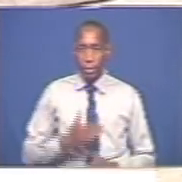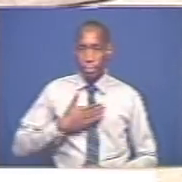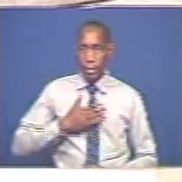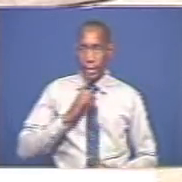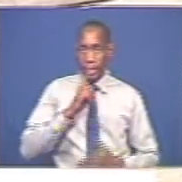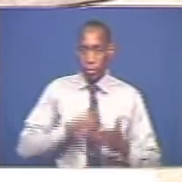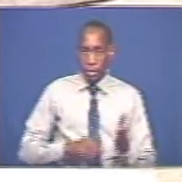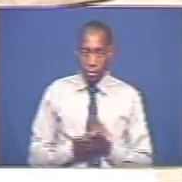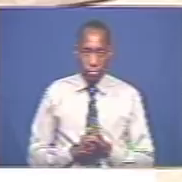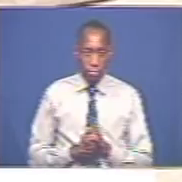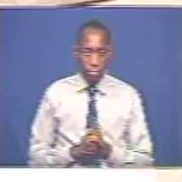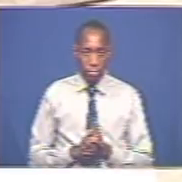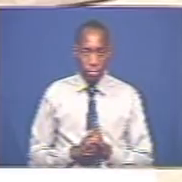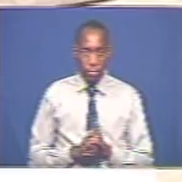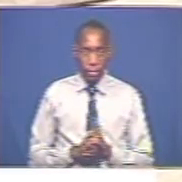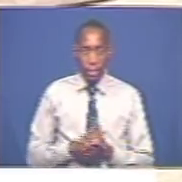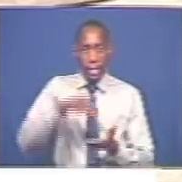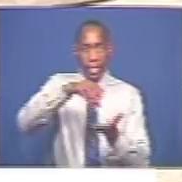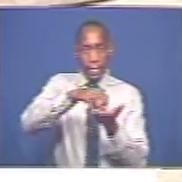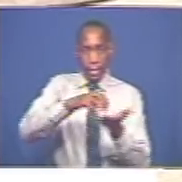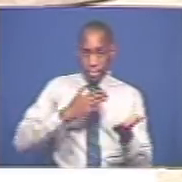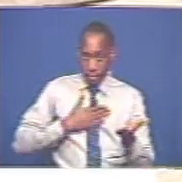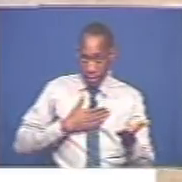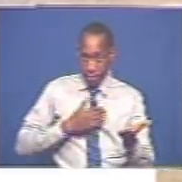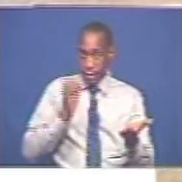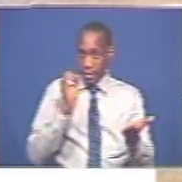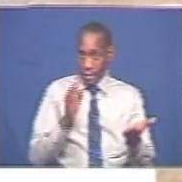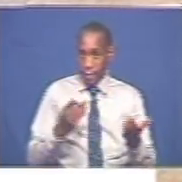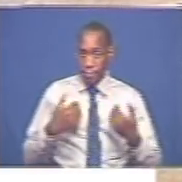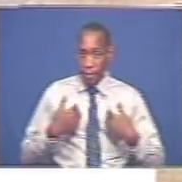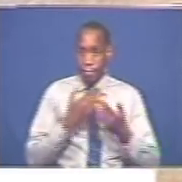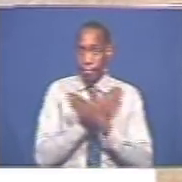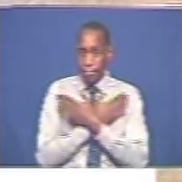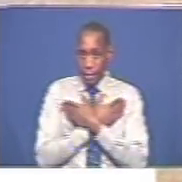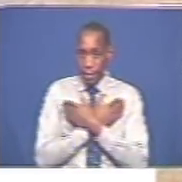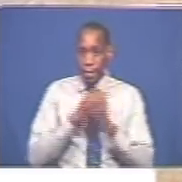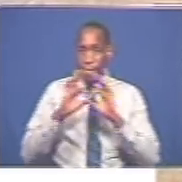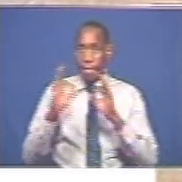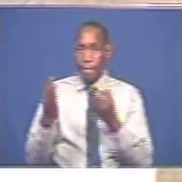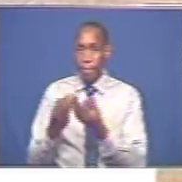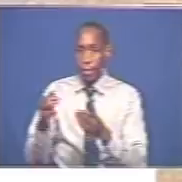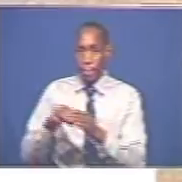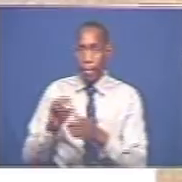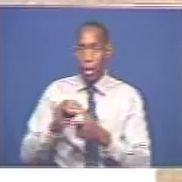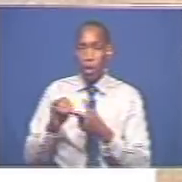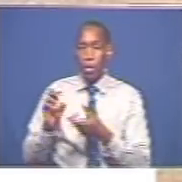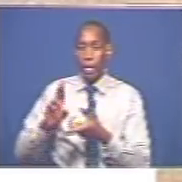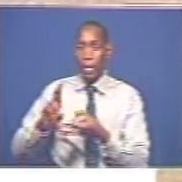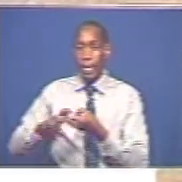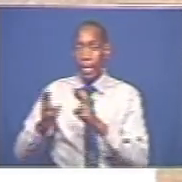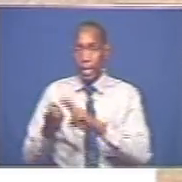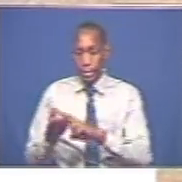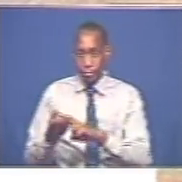from my own case, yeah. If you have a friend, a family member, or a relative,